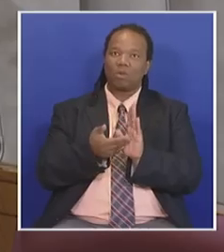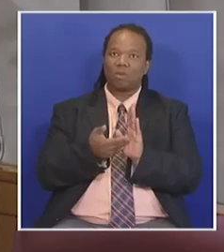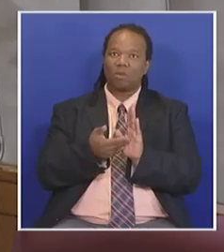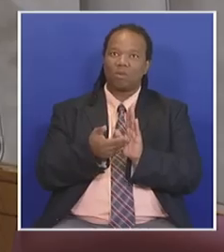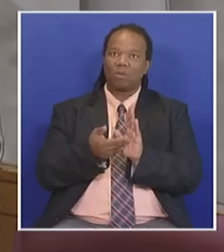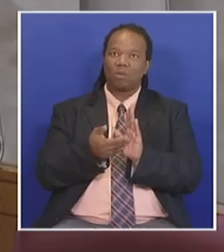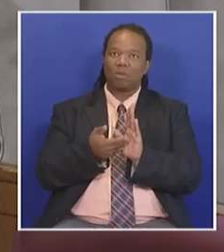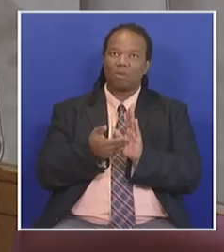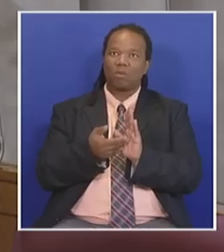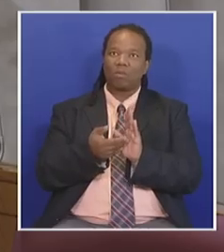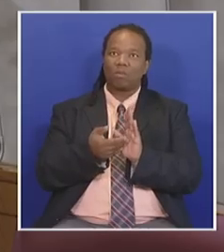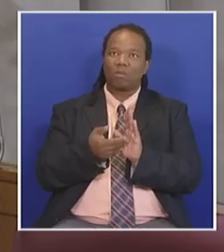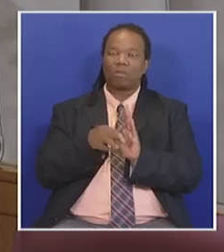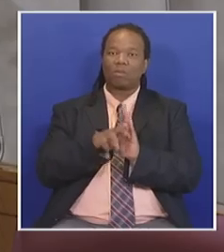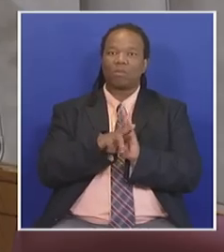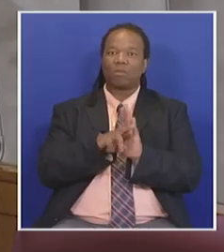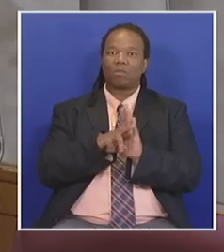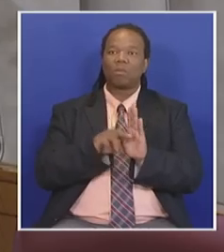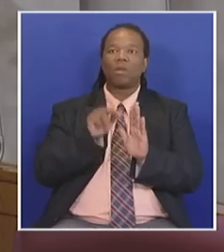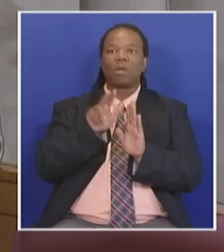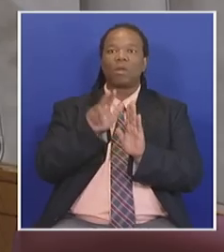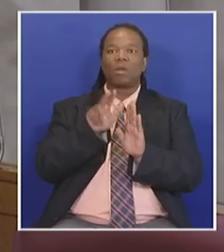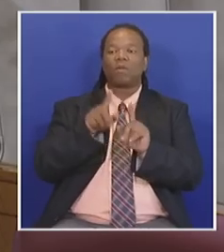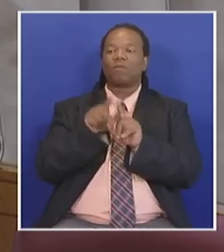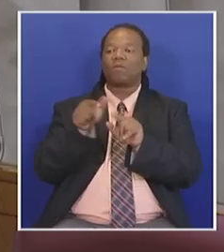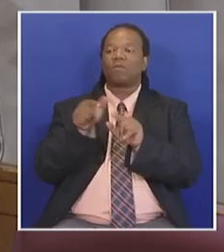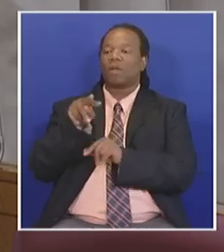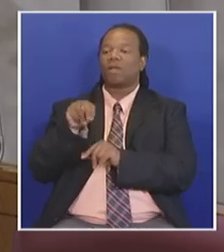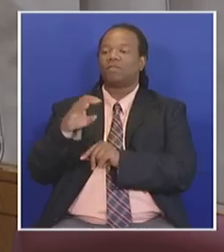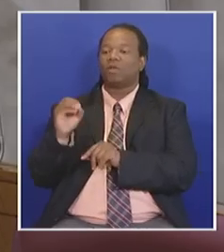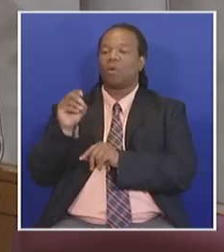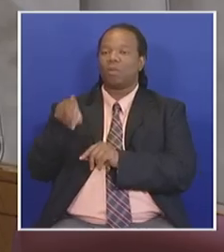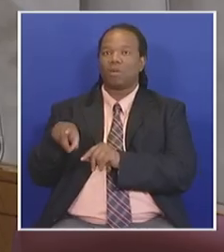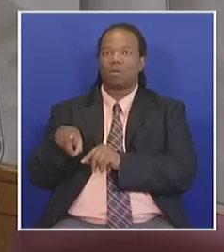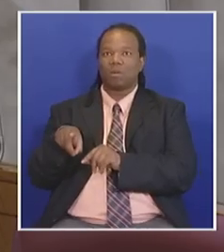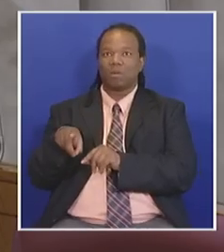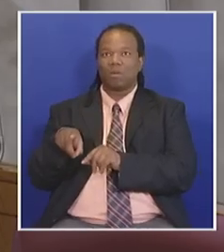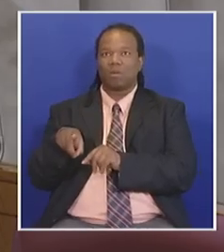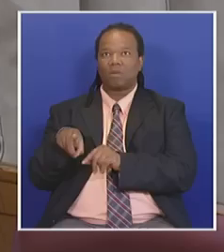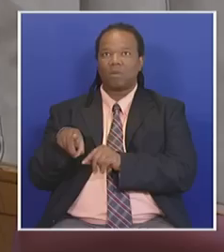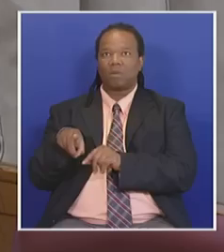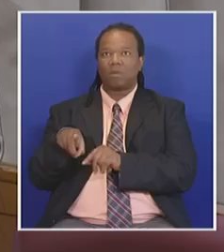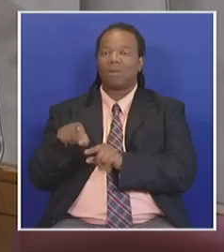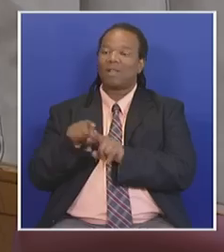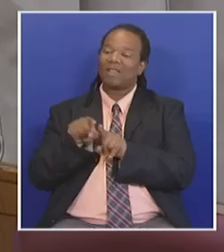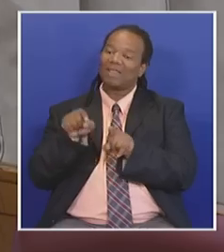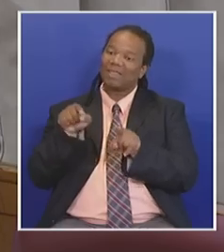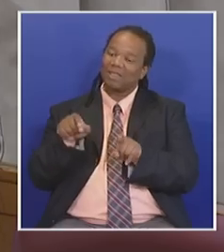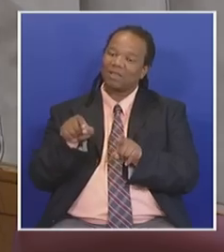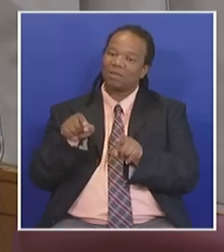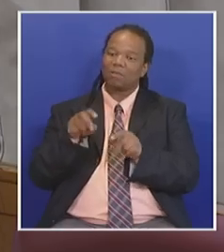Rule 84.2a of the National Council of Provinces, to allow this issue as a matter of urgent